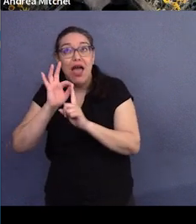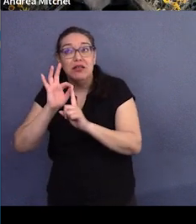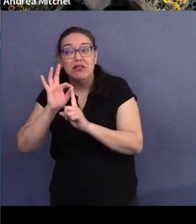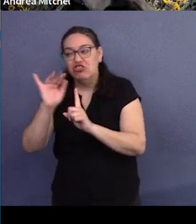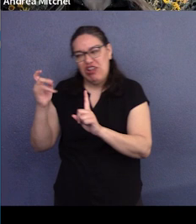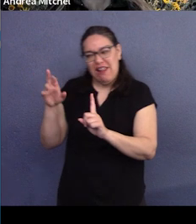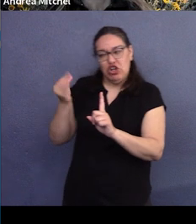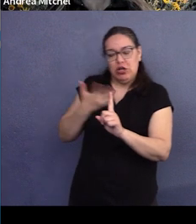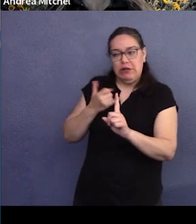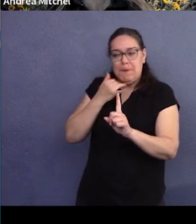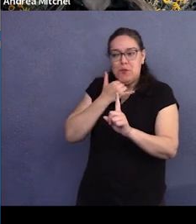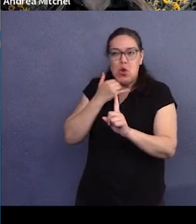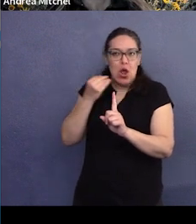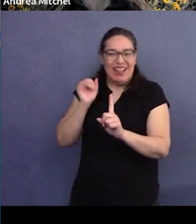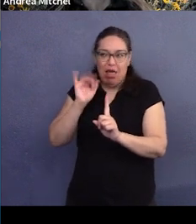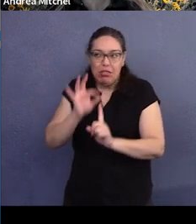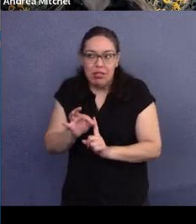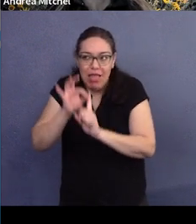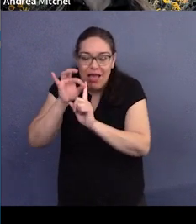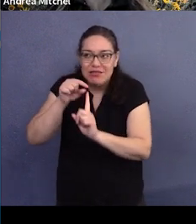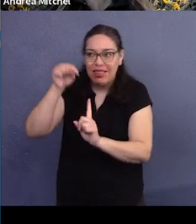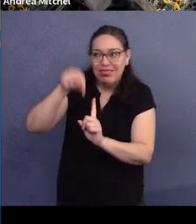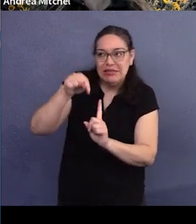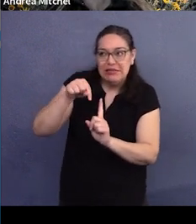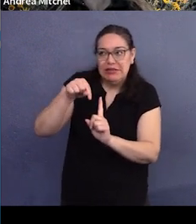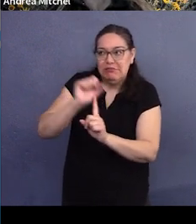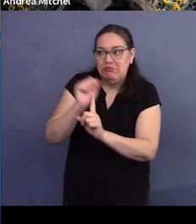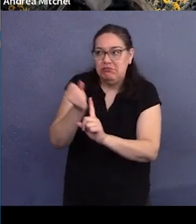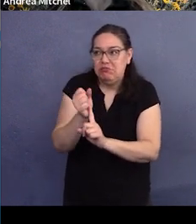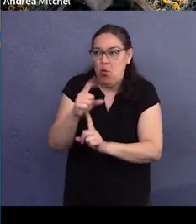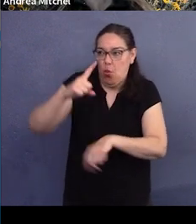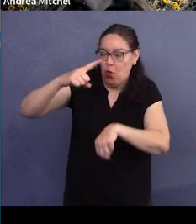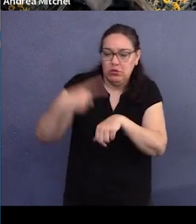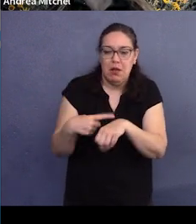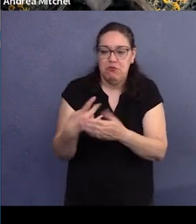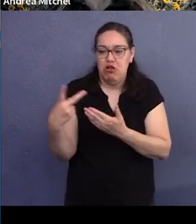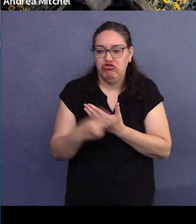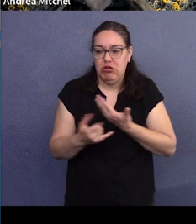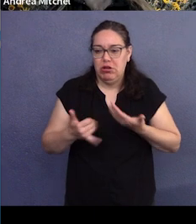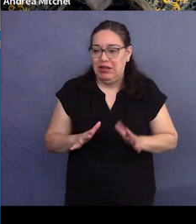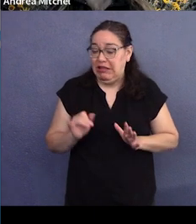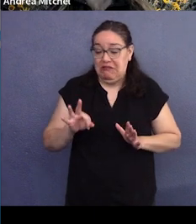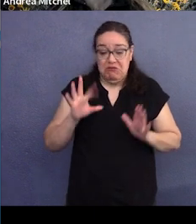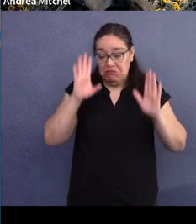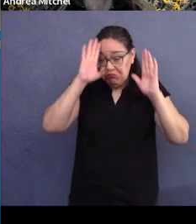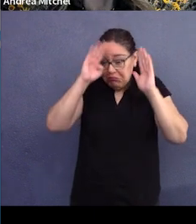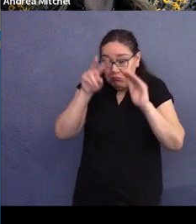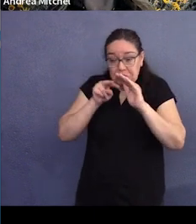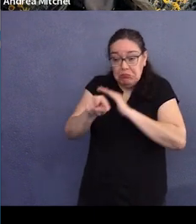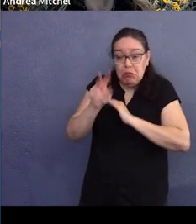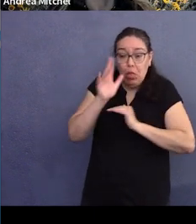this is like a one-time project. If you don't anticipate going beyond that, unless you